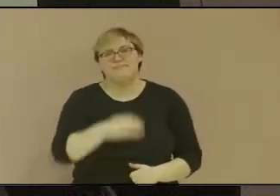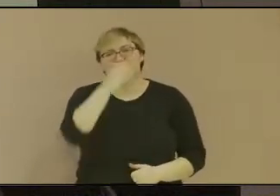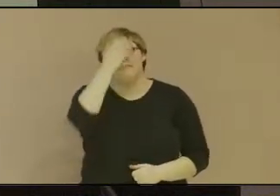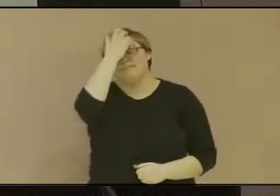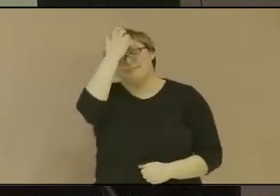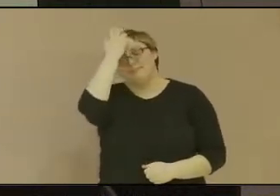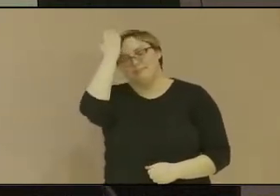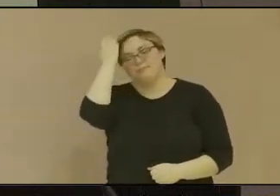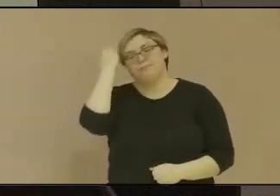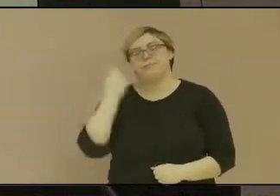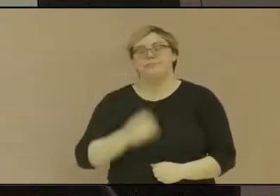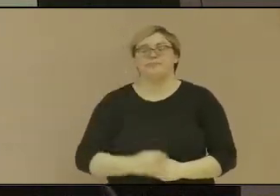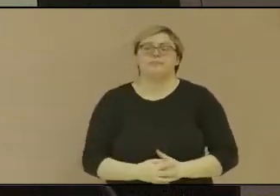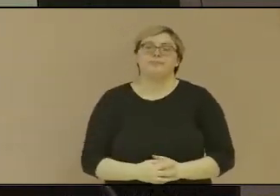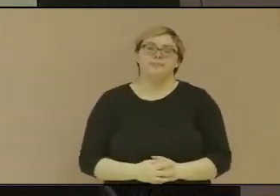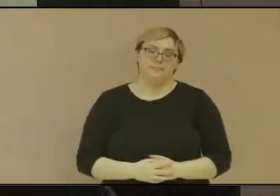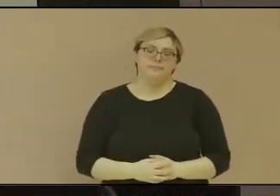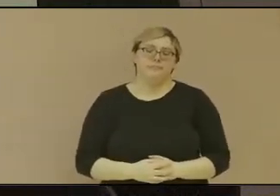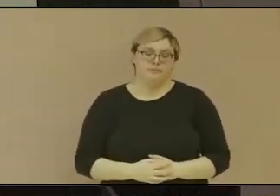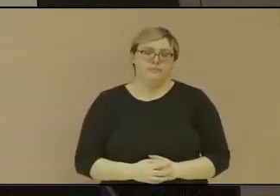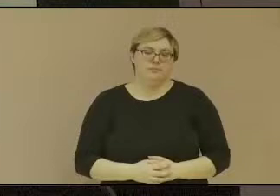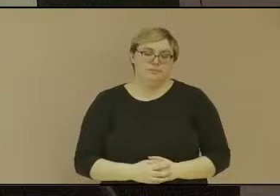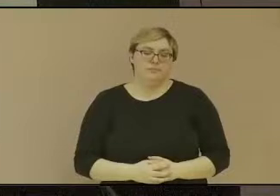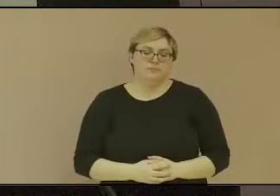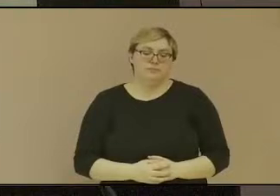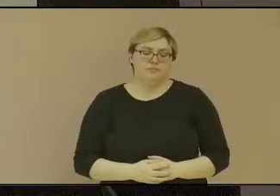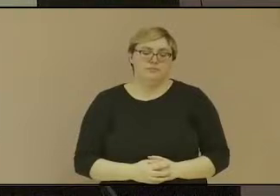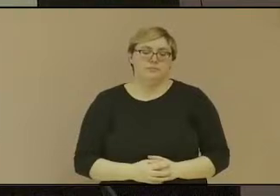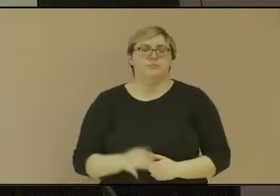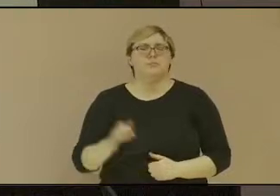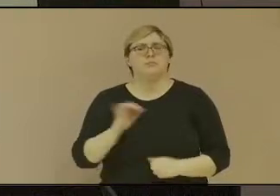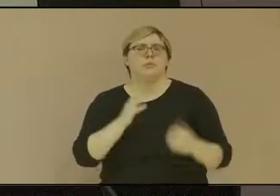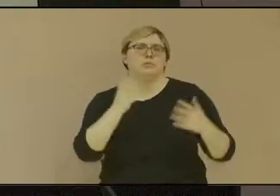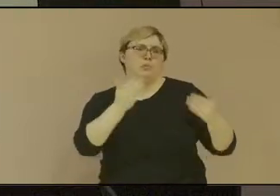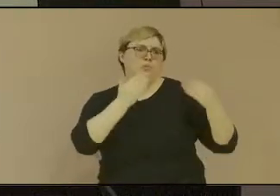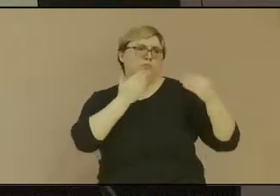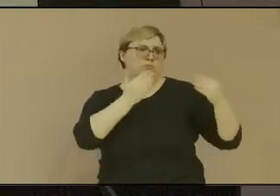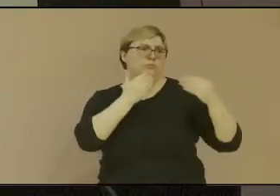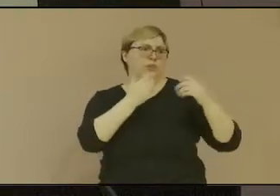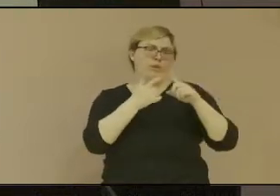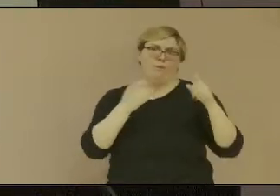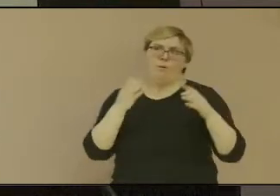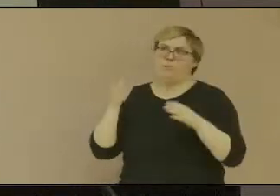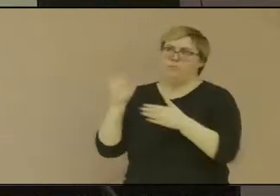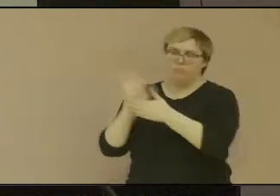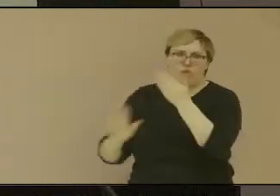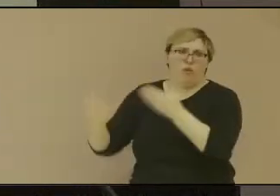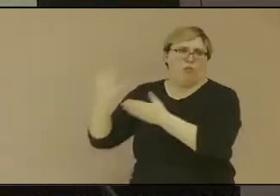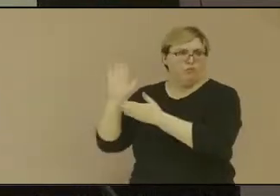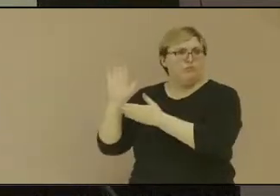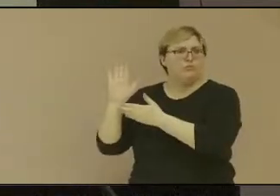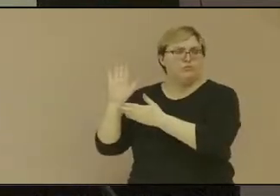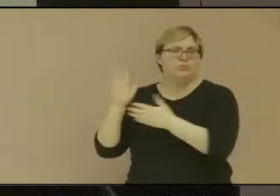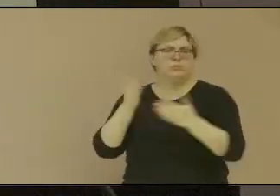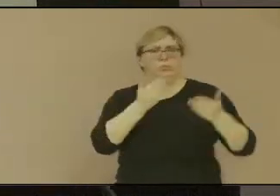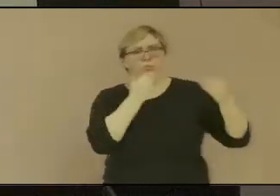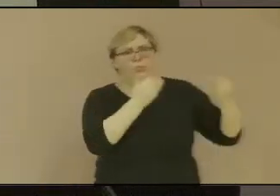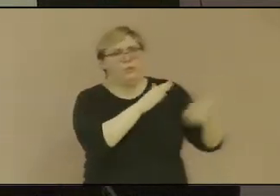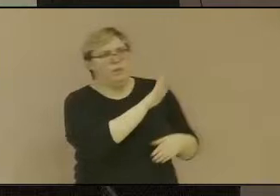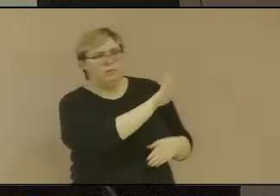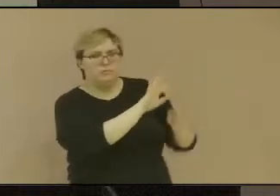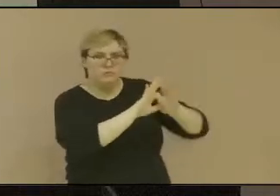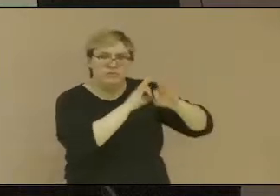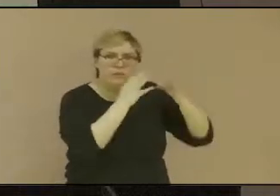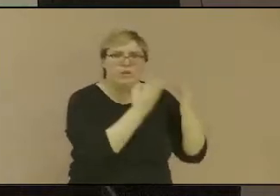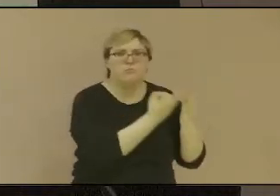I'd like to express gratitude on behalf of the college to Roselle, her family, and the members of Shaar